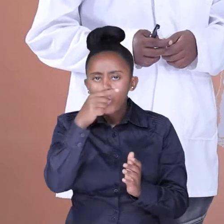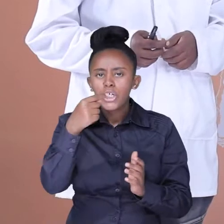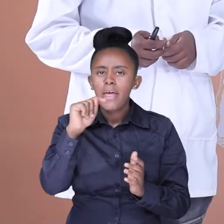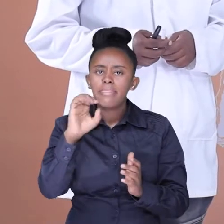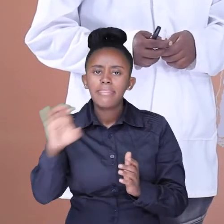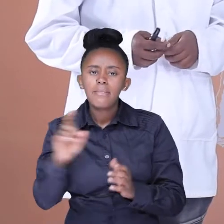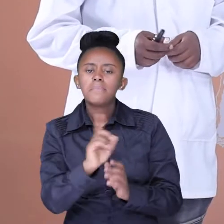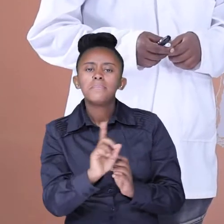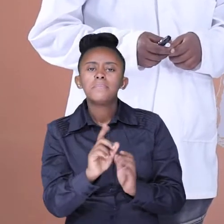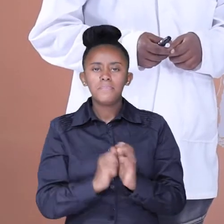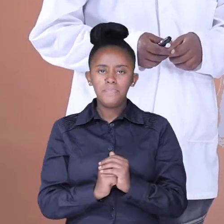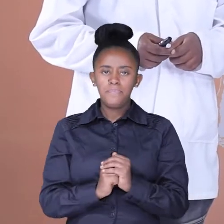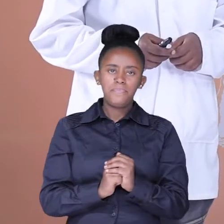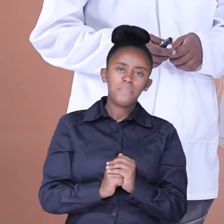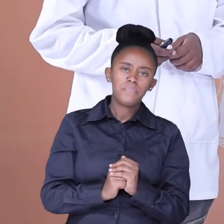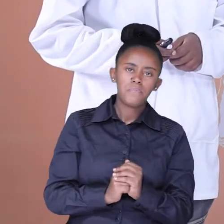What is logic gate?